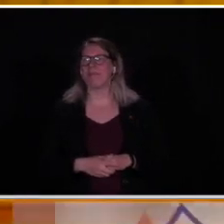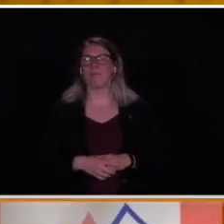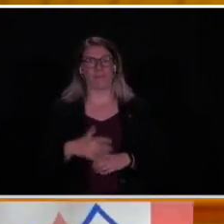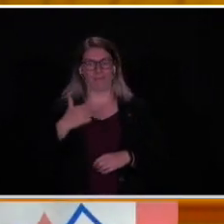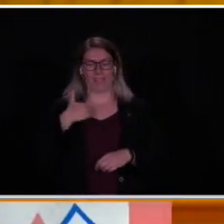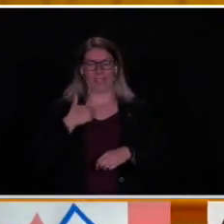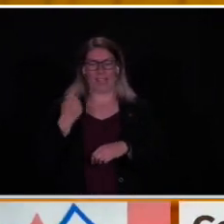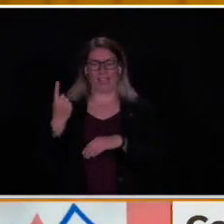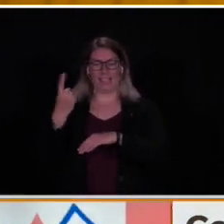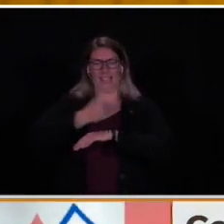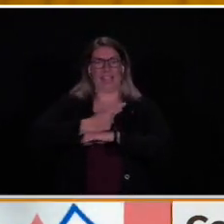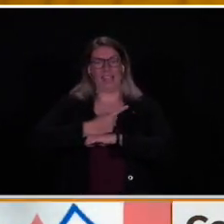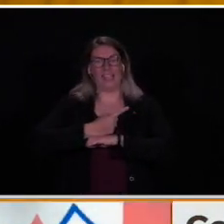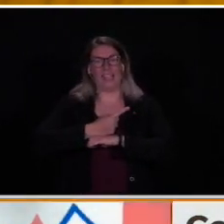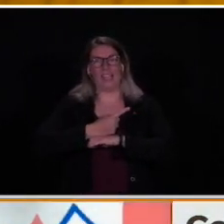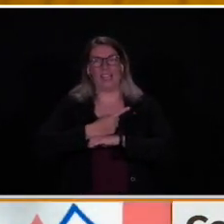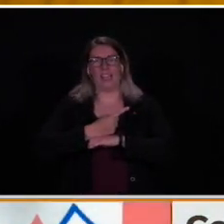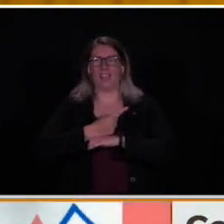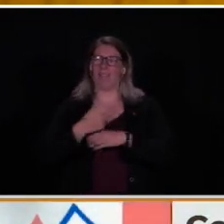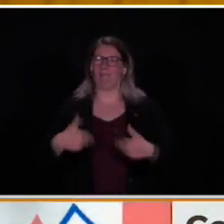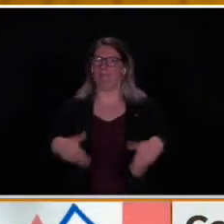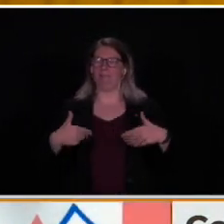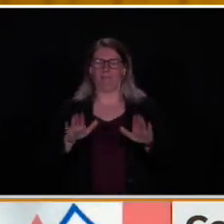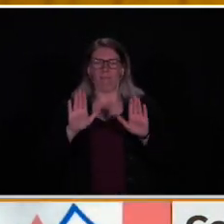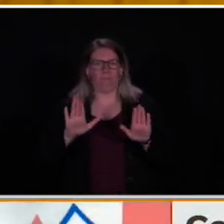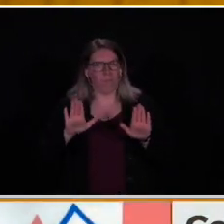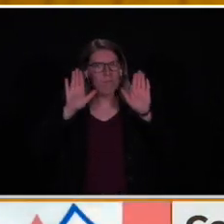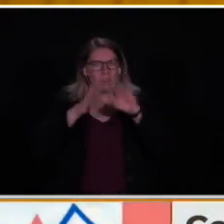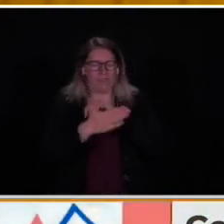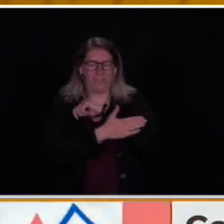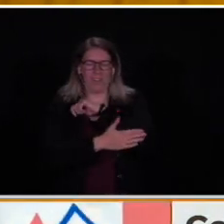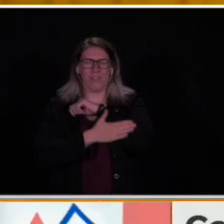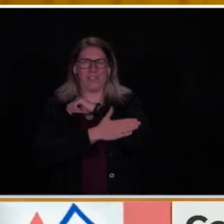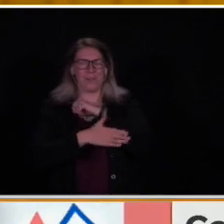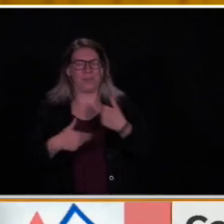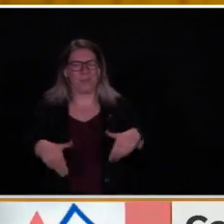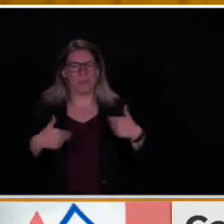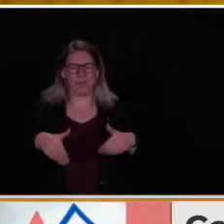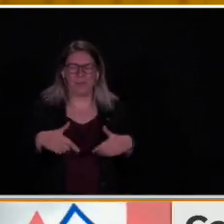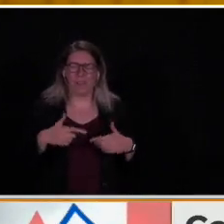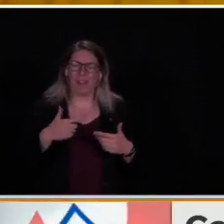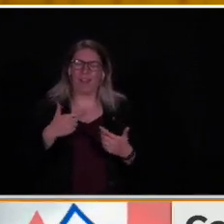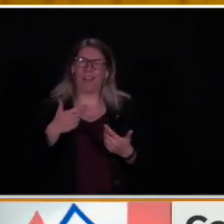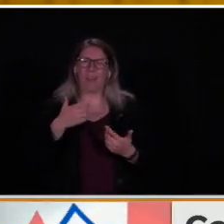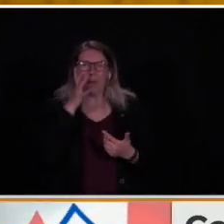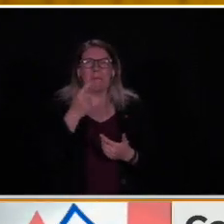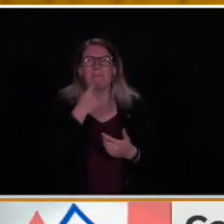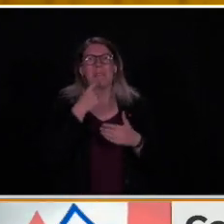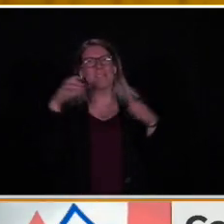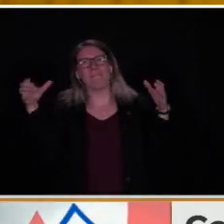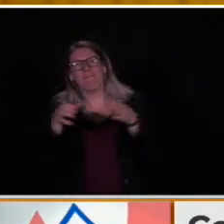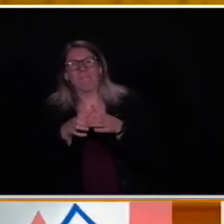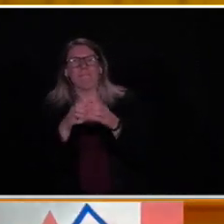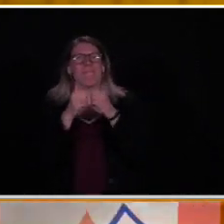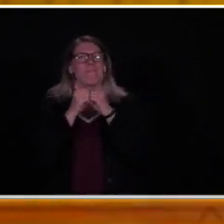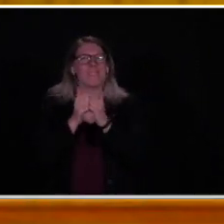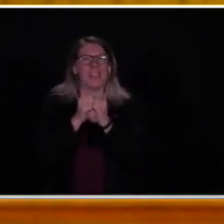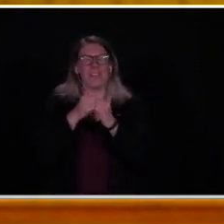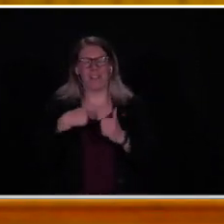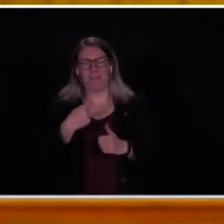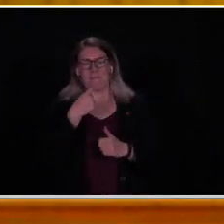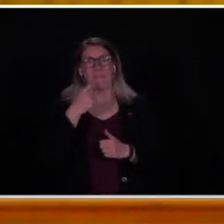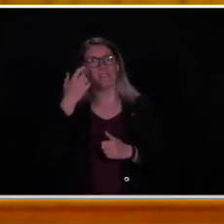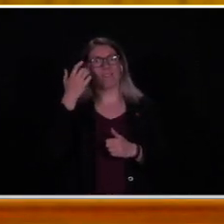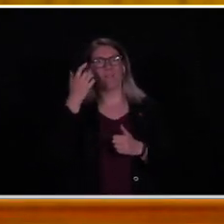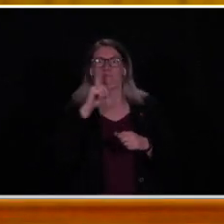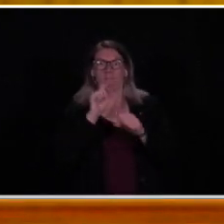Canada Day. What a land we live in, and I'm afraid that we're going to miss celebrating it as a community of faith this year because United